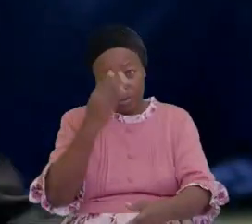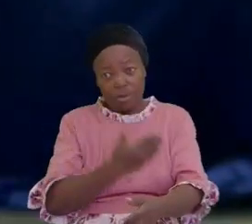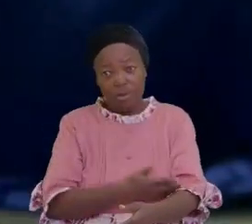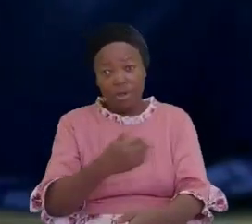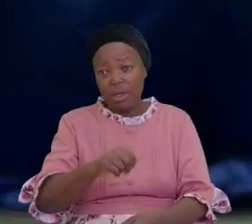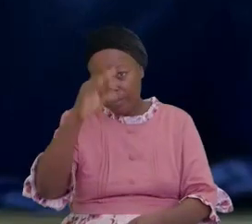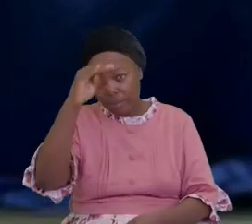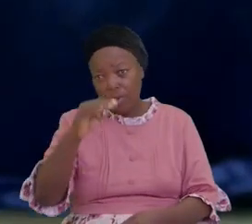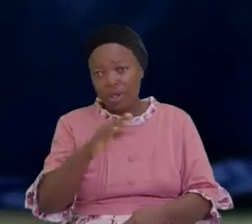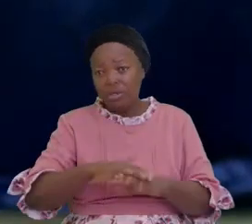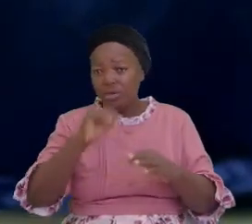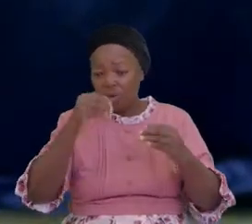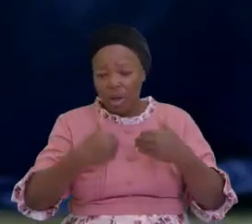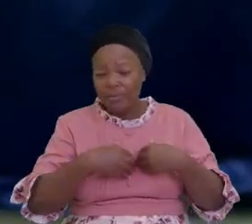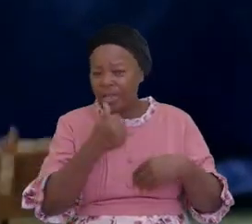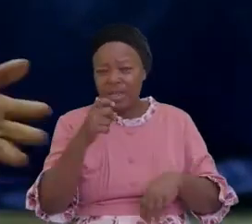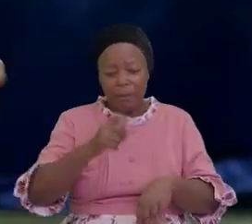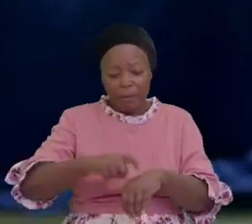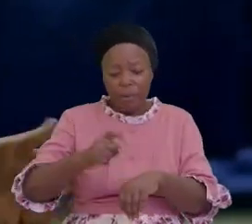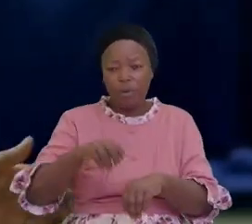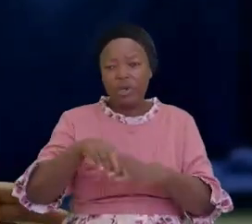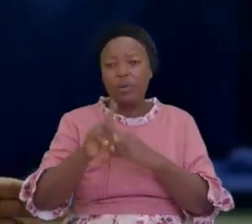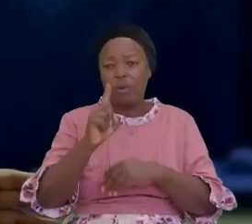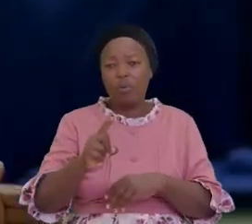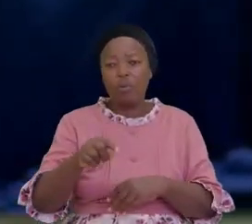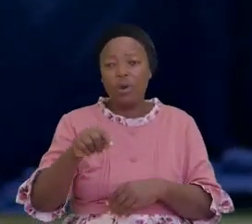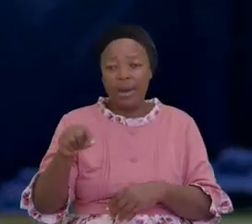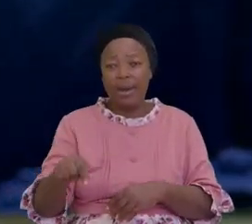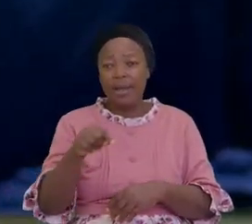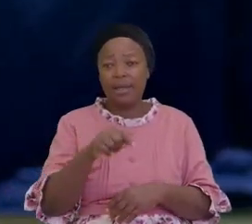did not have any bone in one leg, only flesh.